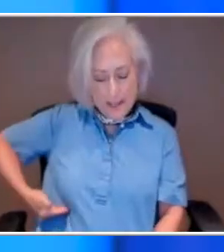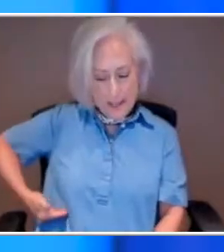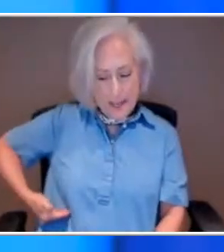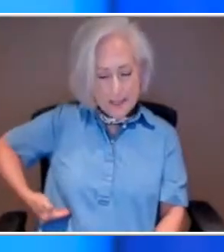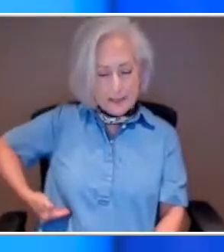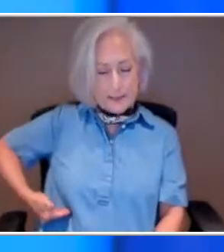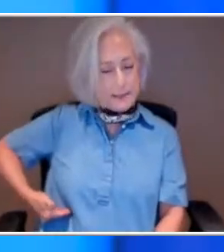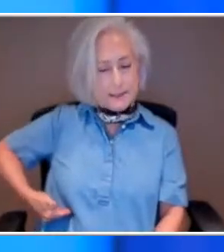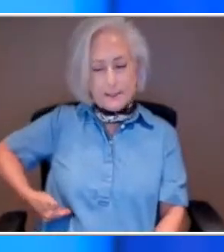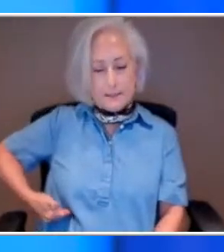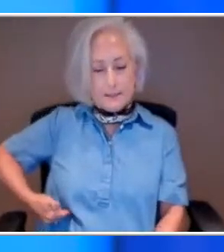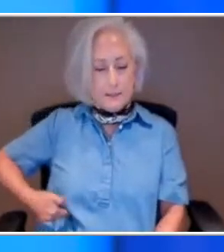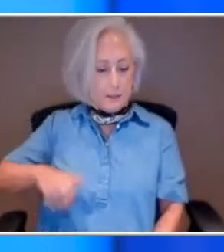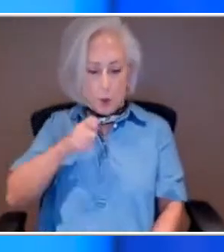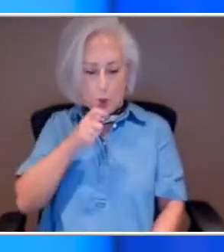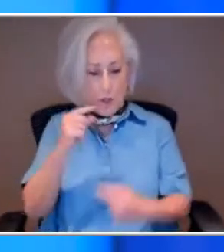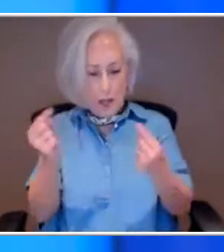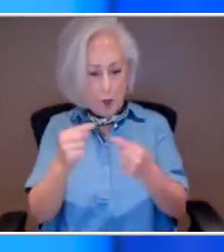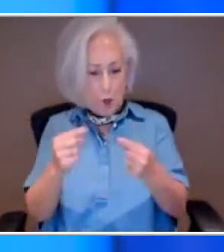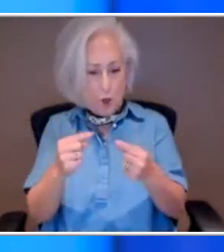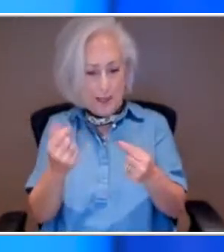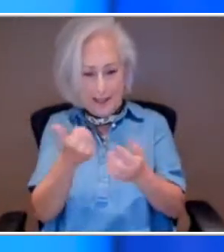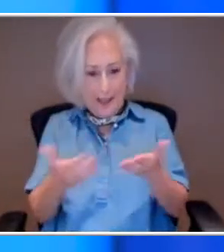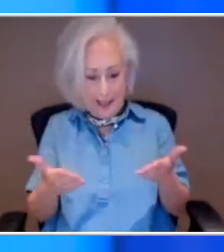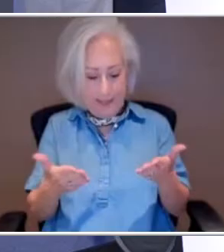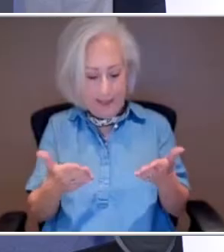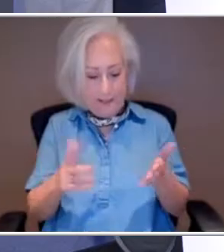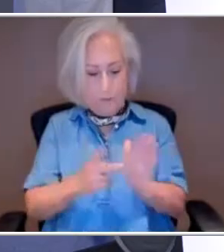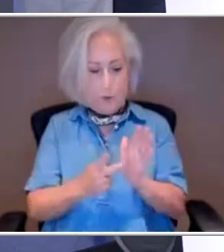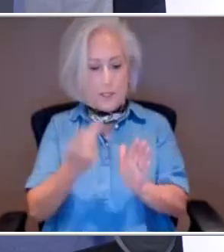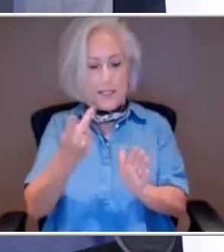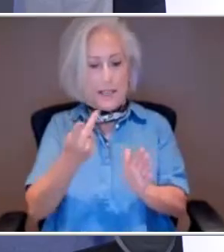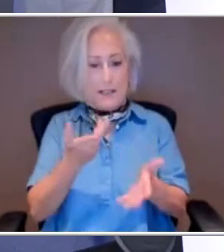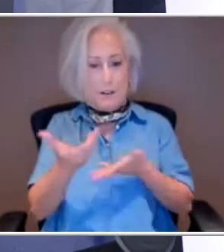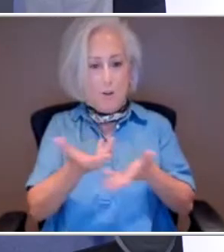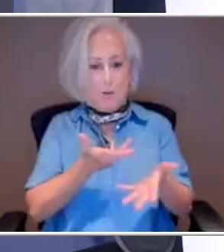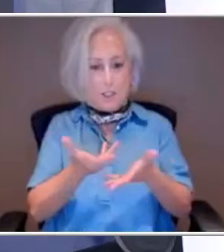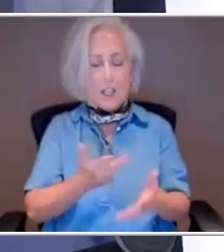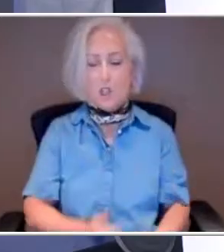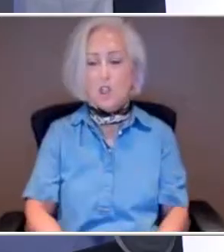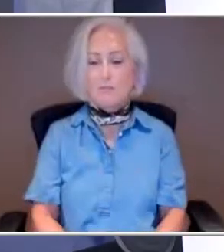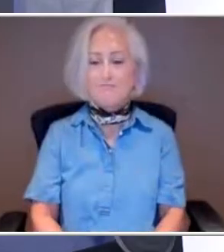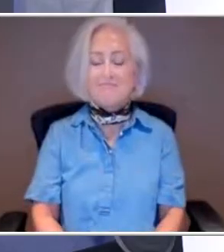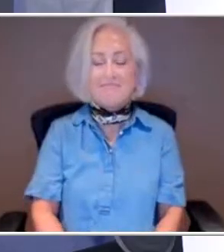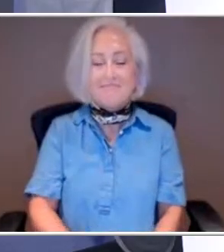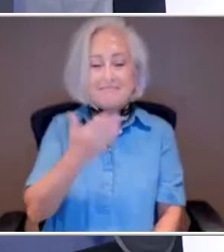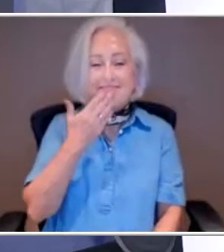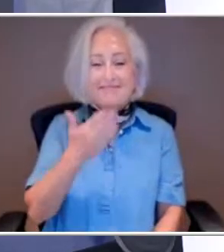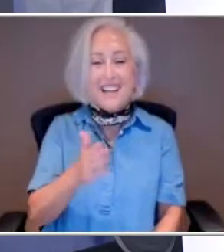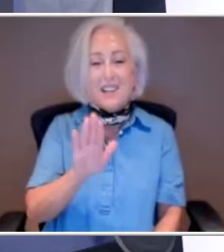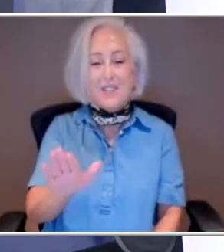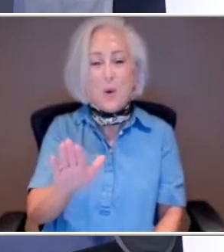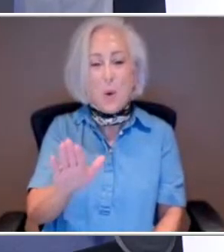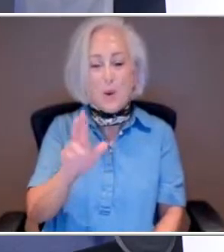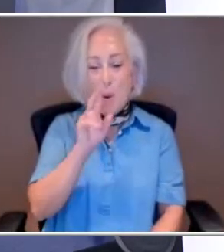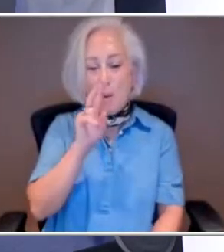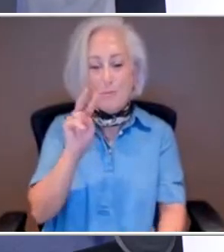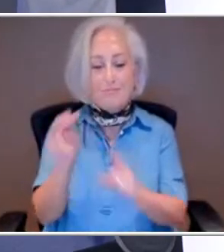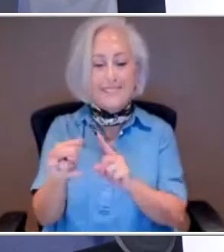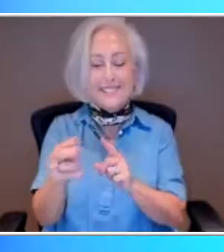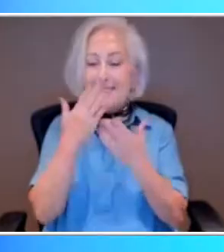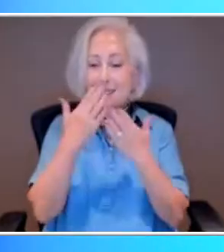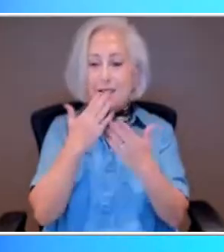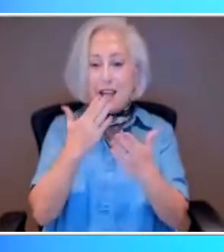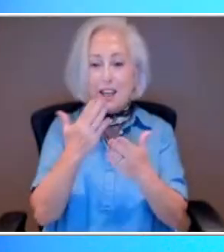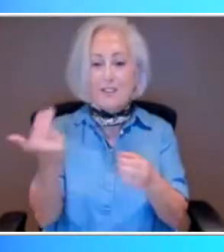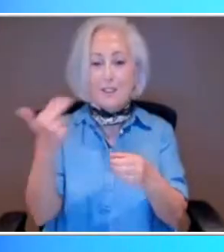it. You're not harming anything by just a second conversation. Thank you. for your insight, both of you. Ashley, again, thank you for being with us,